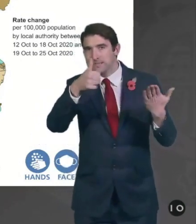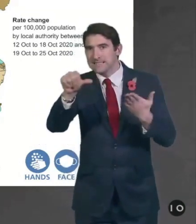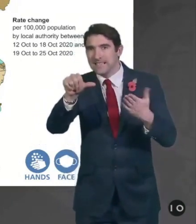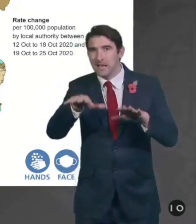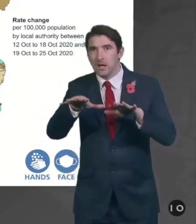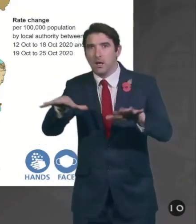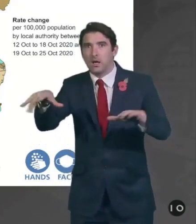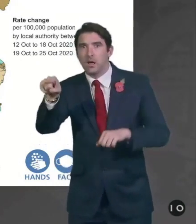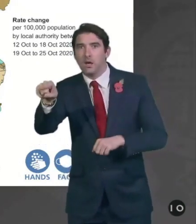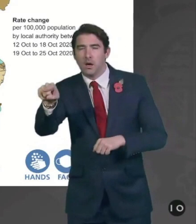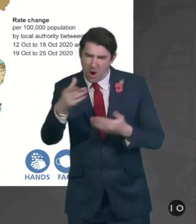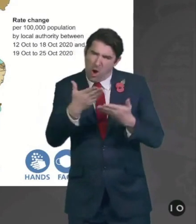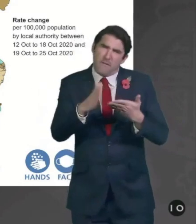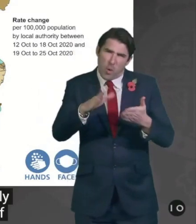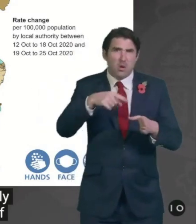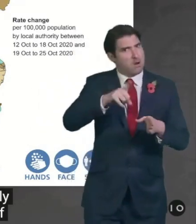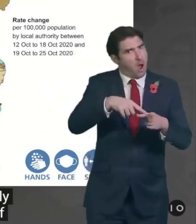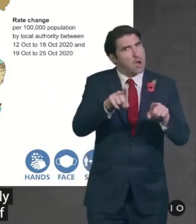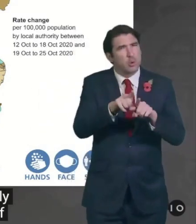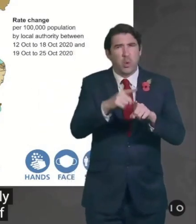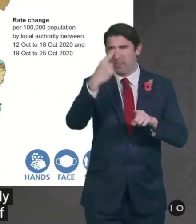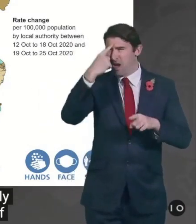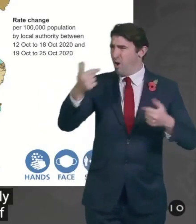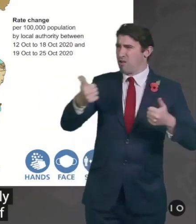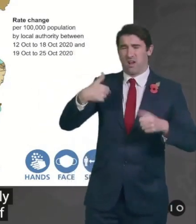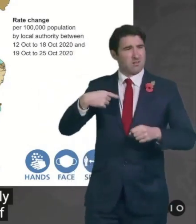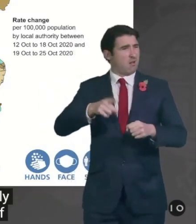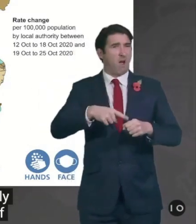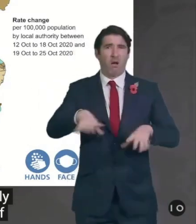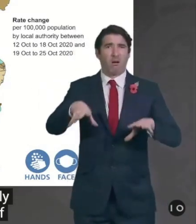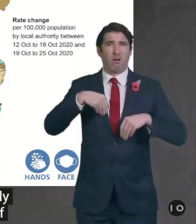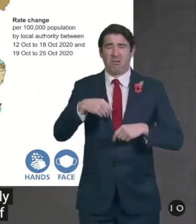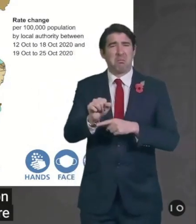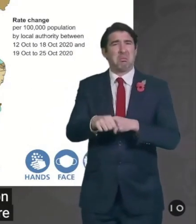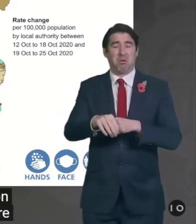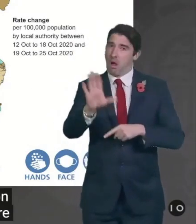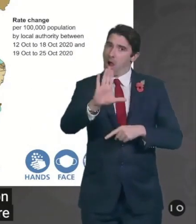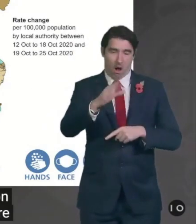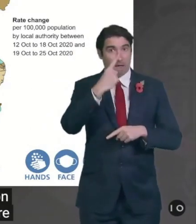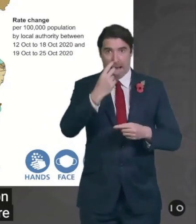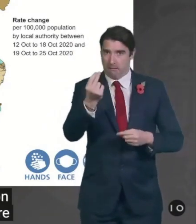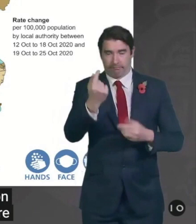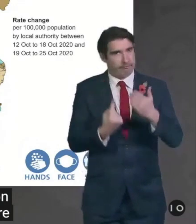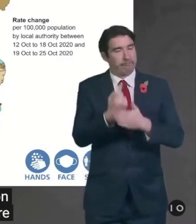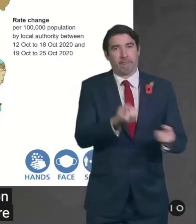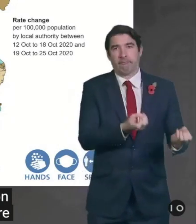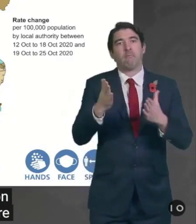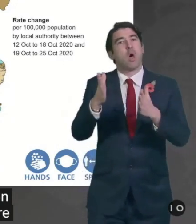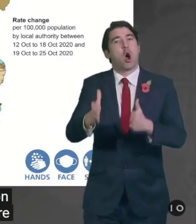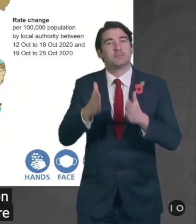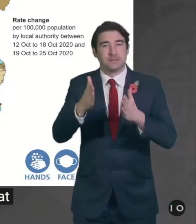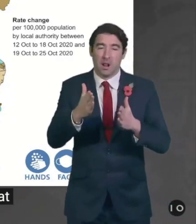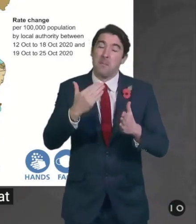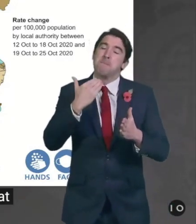may need hospitalisation and indeed intensive care, the majority of the disease that causes really severe